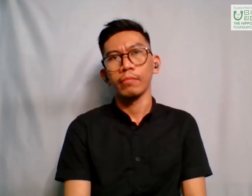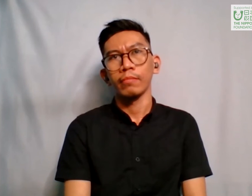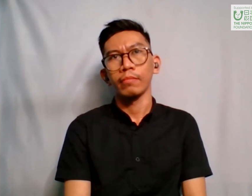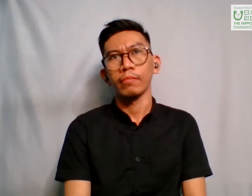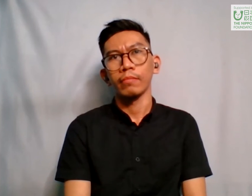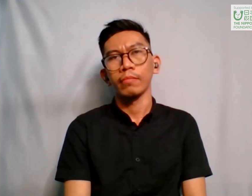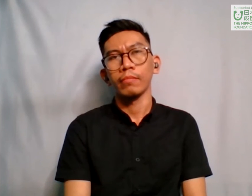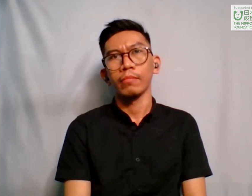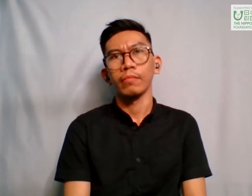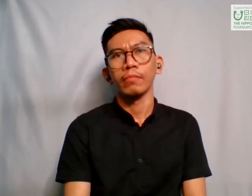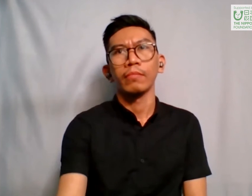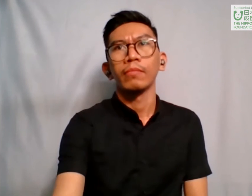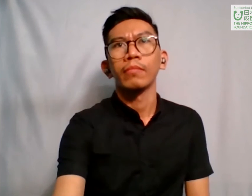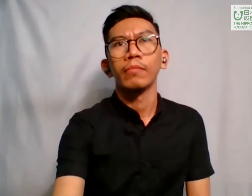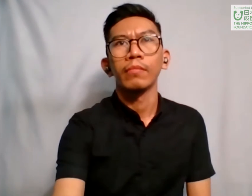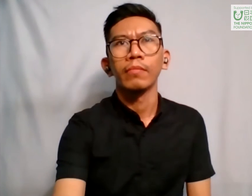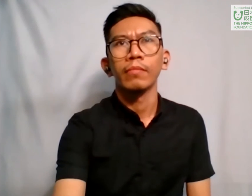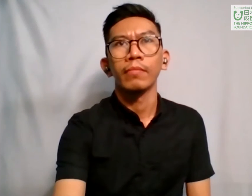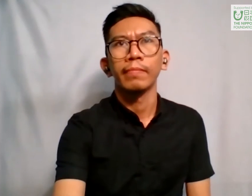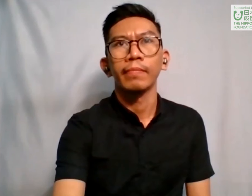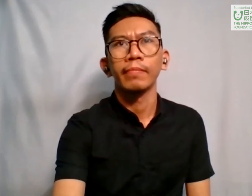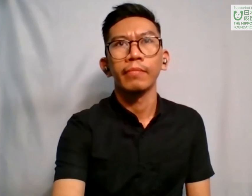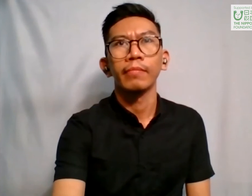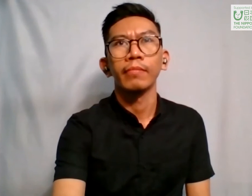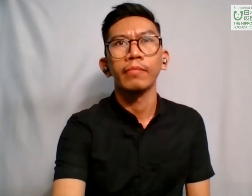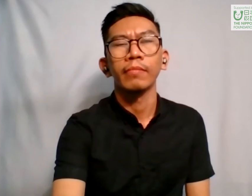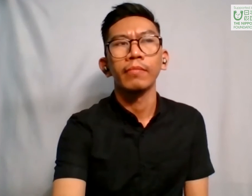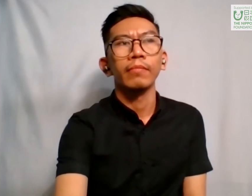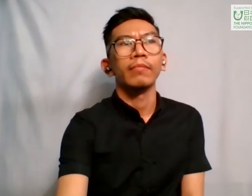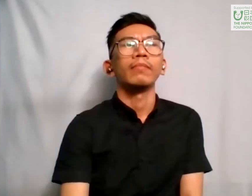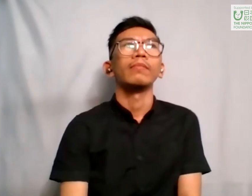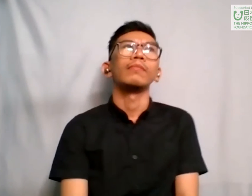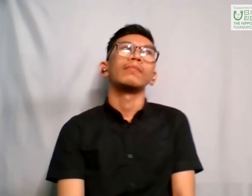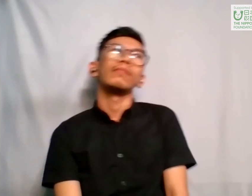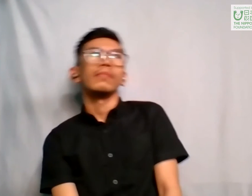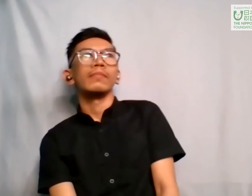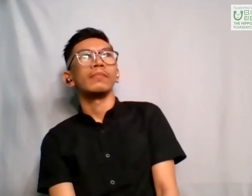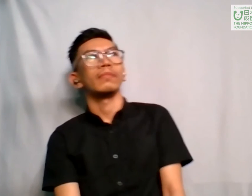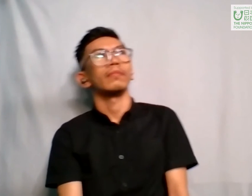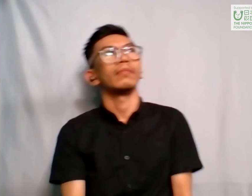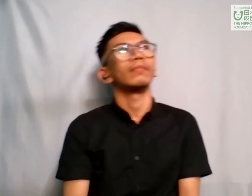hours two, then you have 2 hours. So, Yeah. Right. yeah, yeah. Okay.